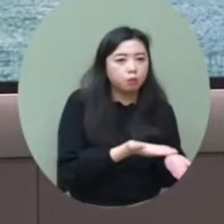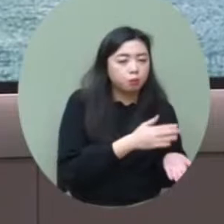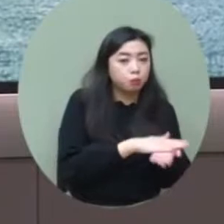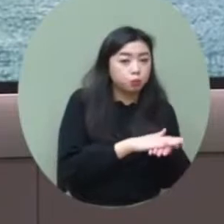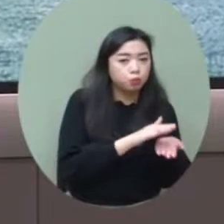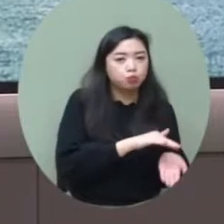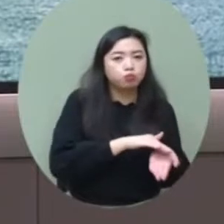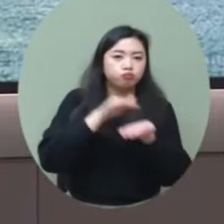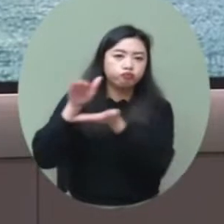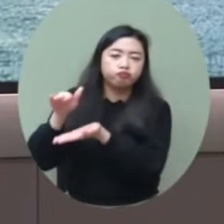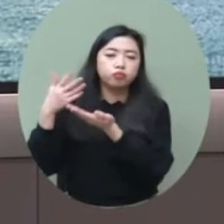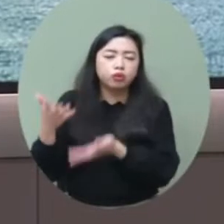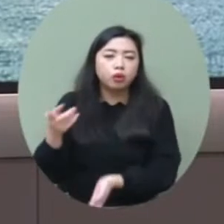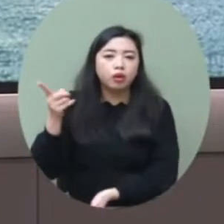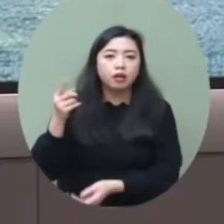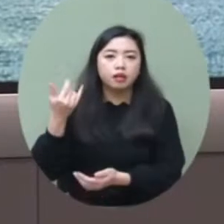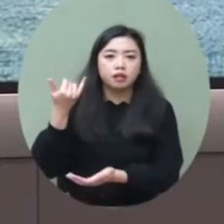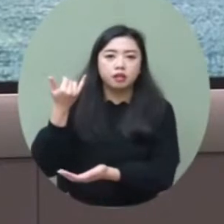the